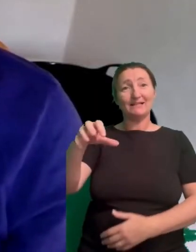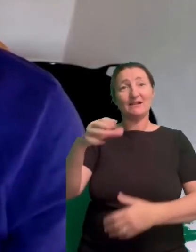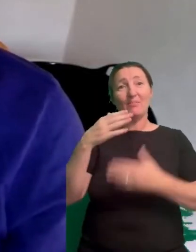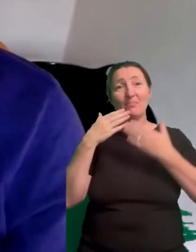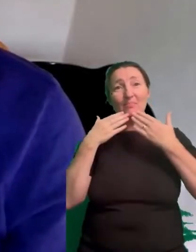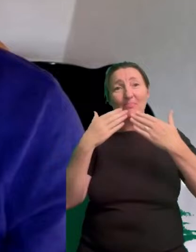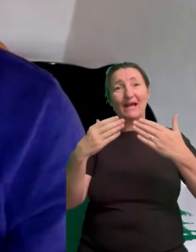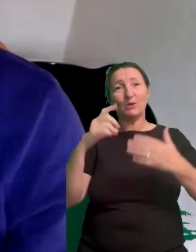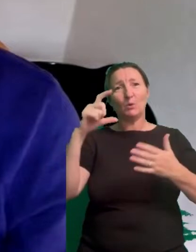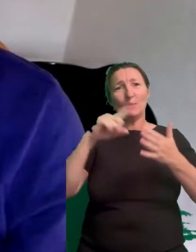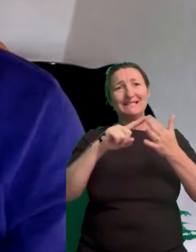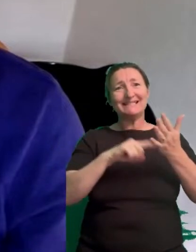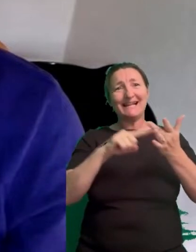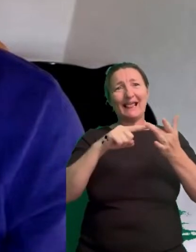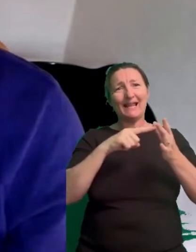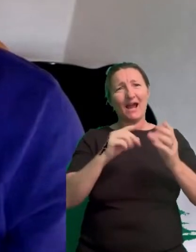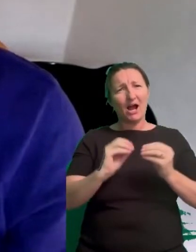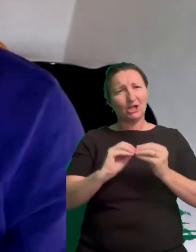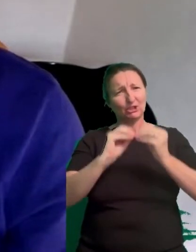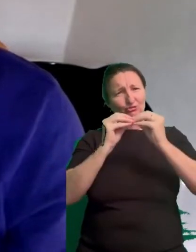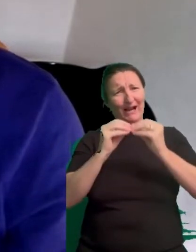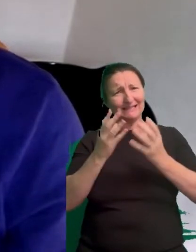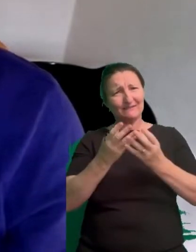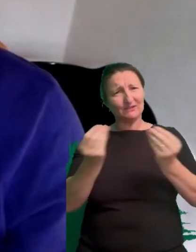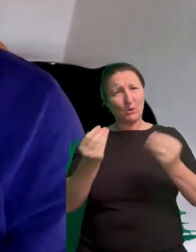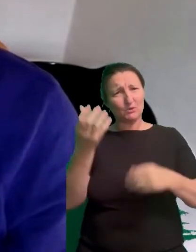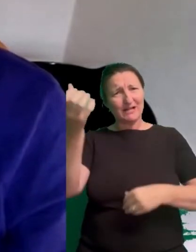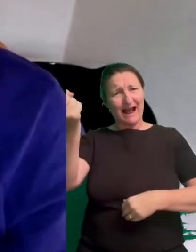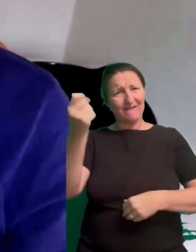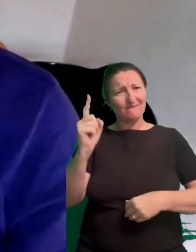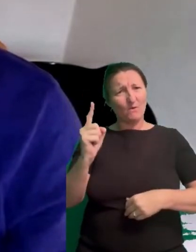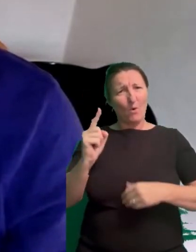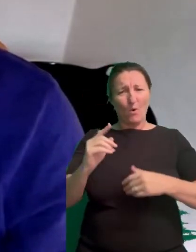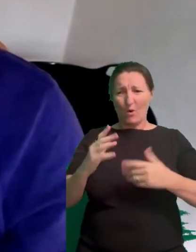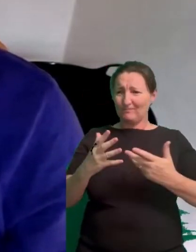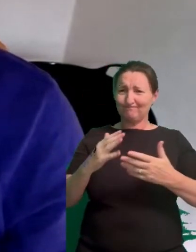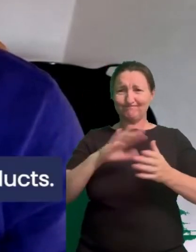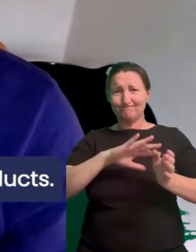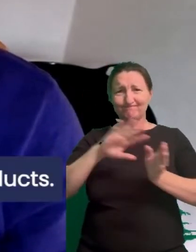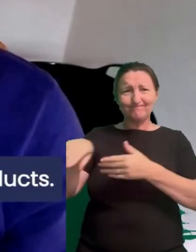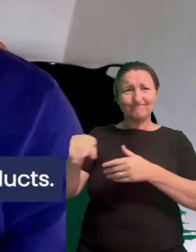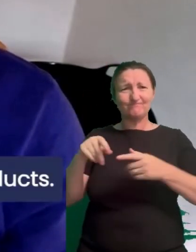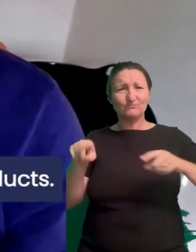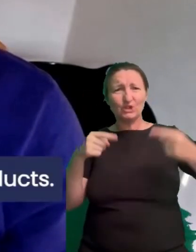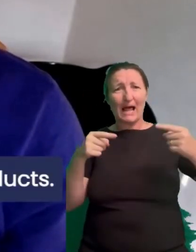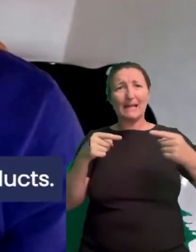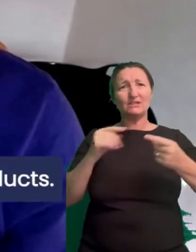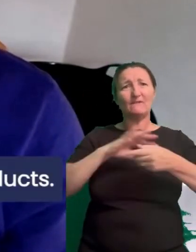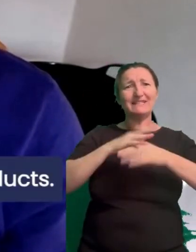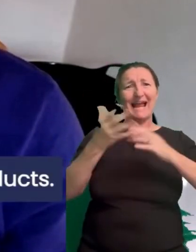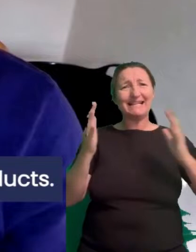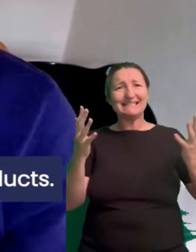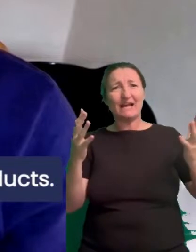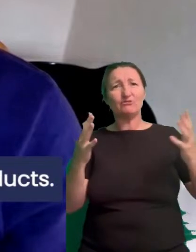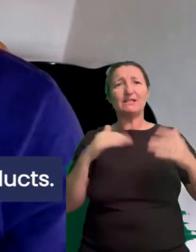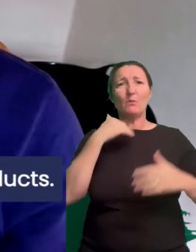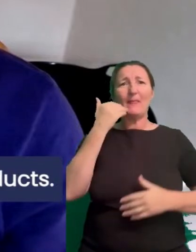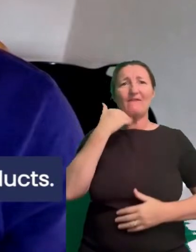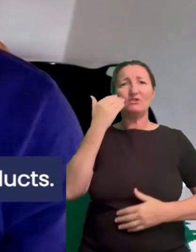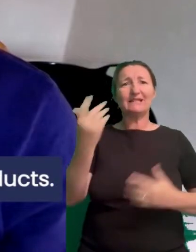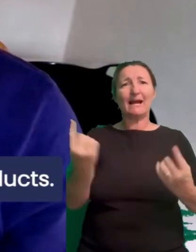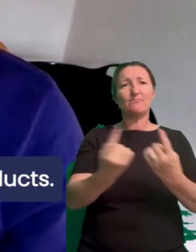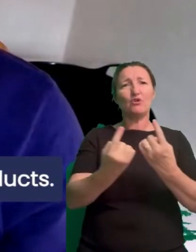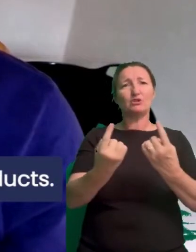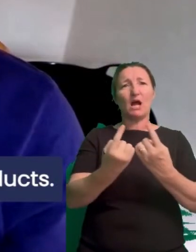In third place, thank you to Celia for sharing her creative solution for overcoming dexterity challenges